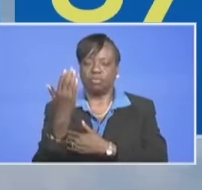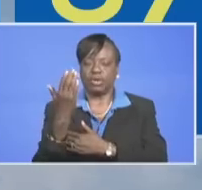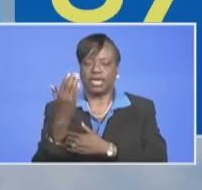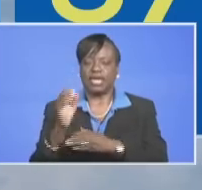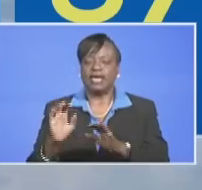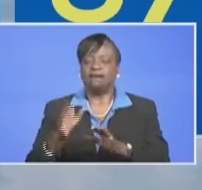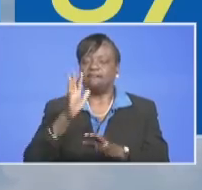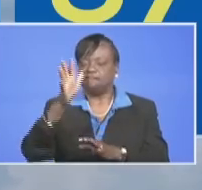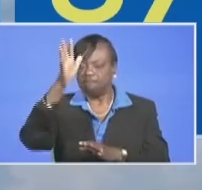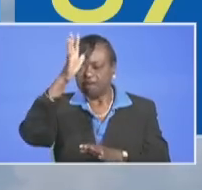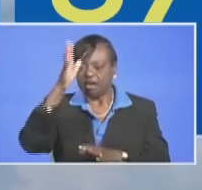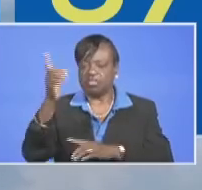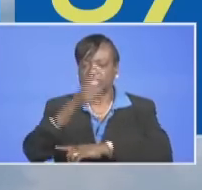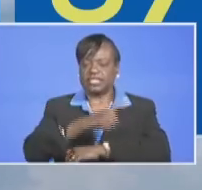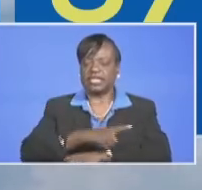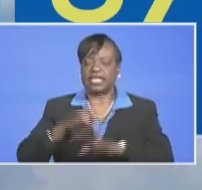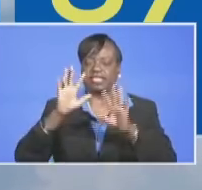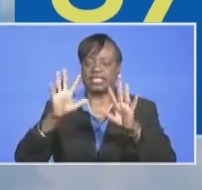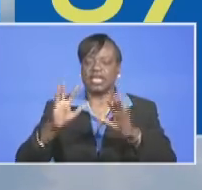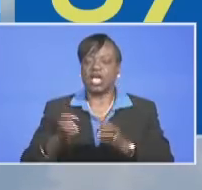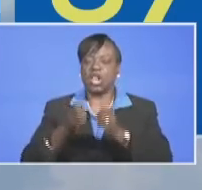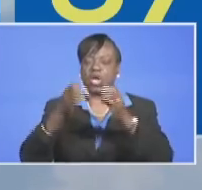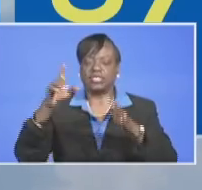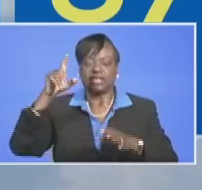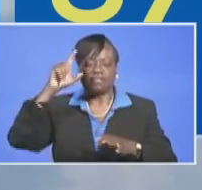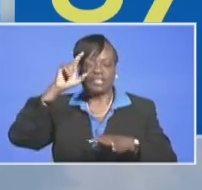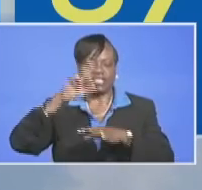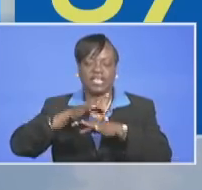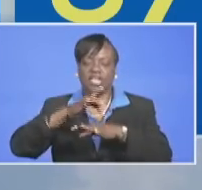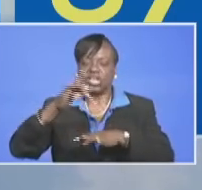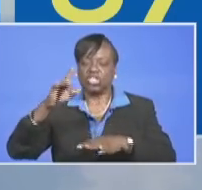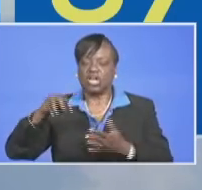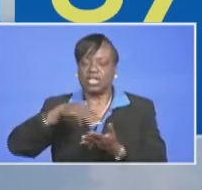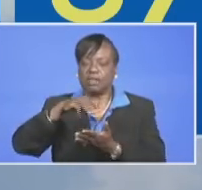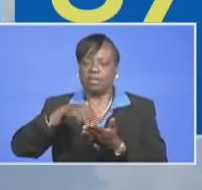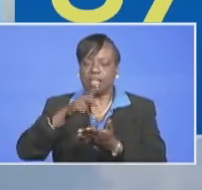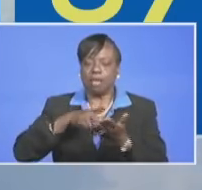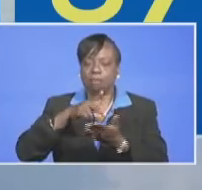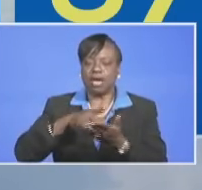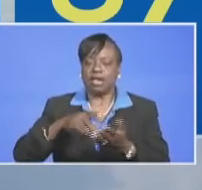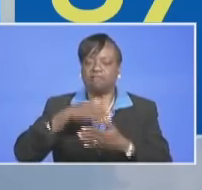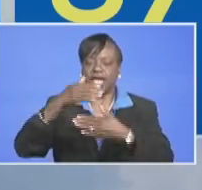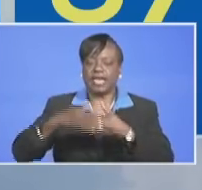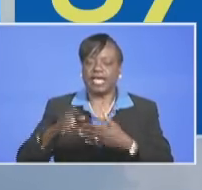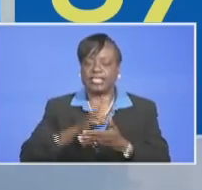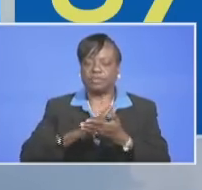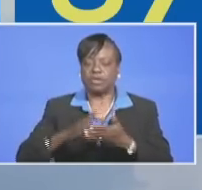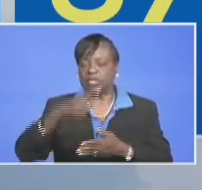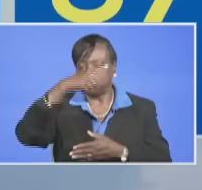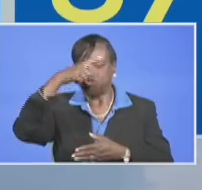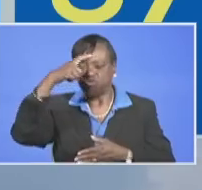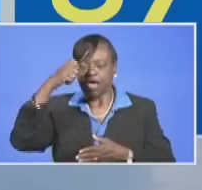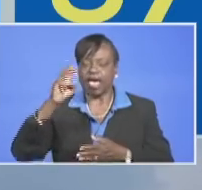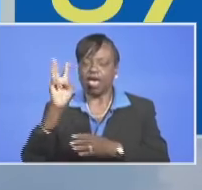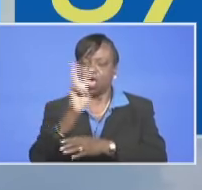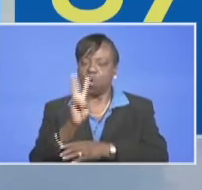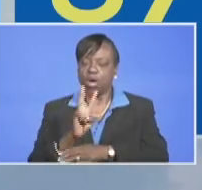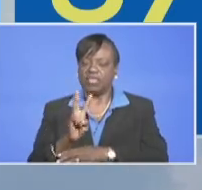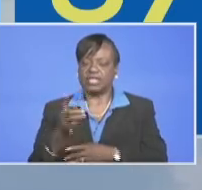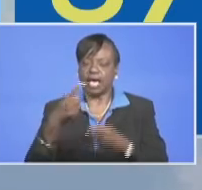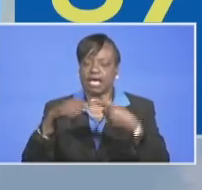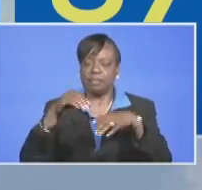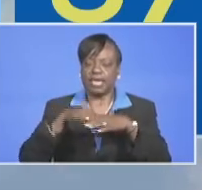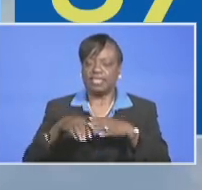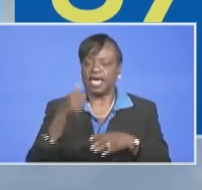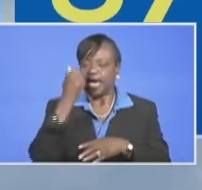Sunday, lots of sunshine for you, and that will continue right into the middle part of next week. So that dry weather is starting to filter in, and those